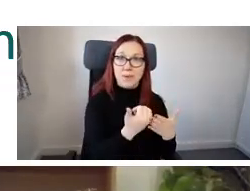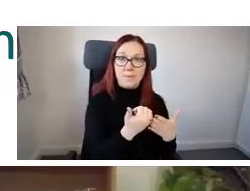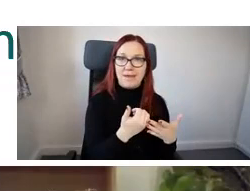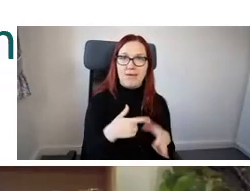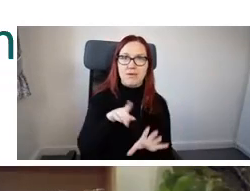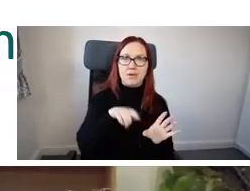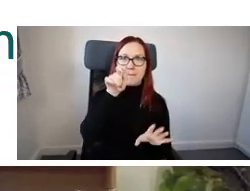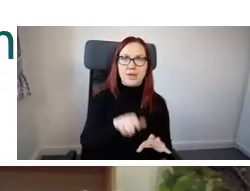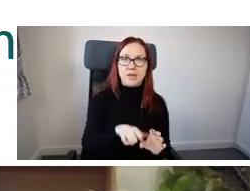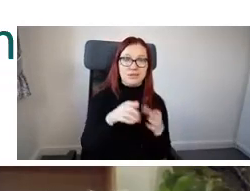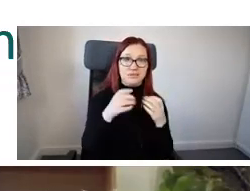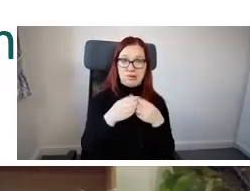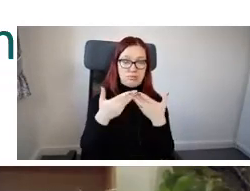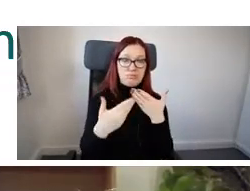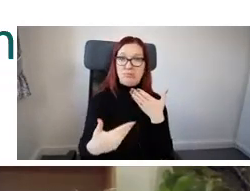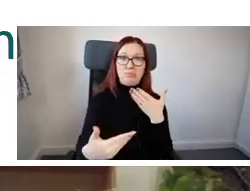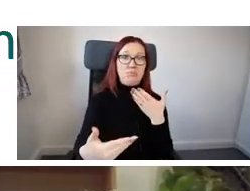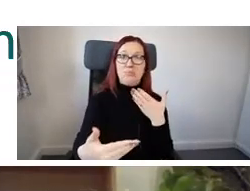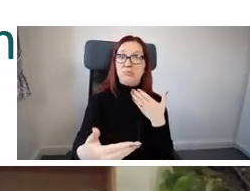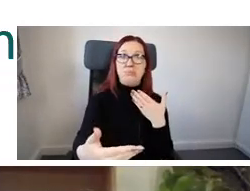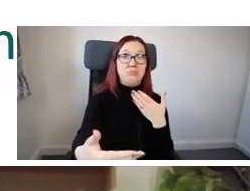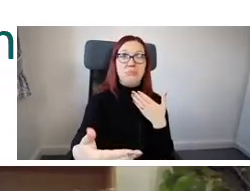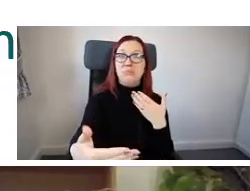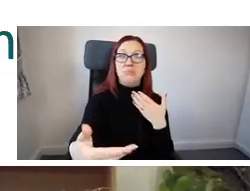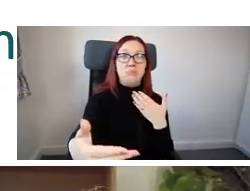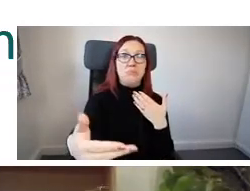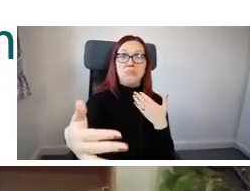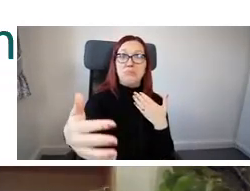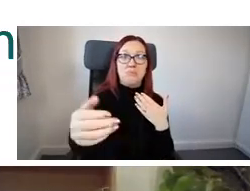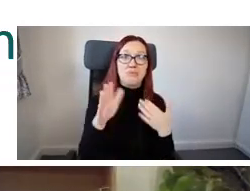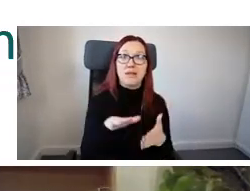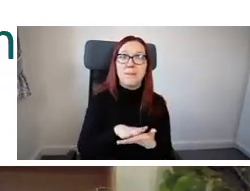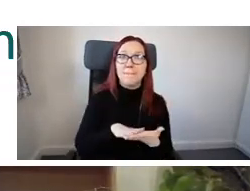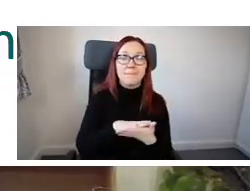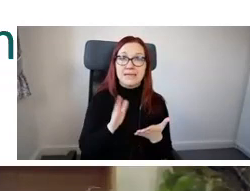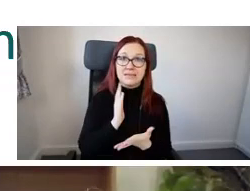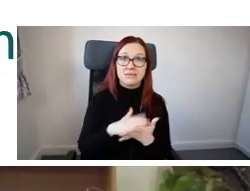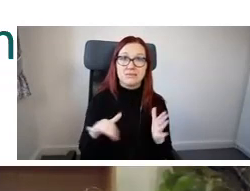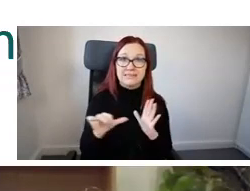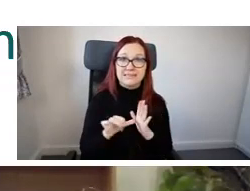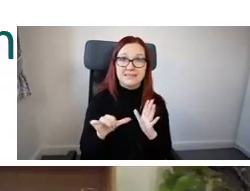them, and therefore it was difficult to think about and